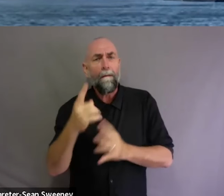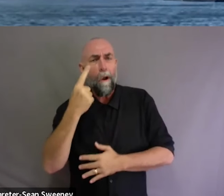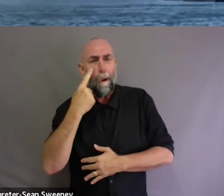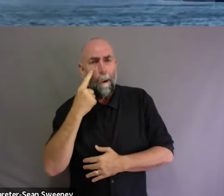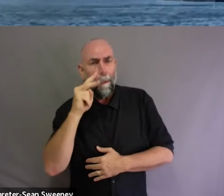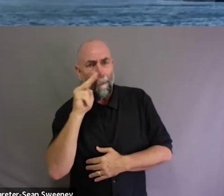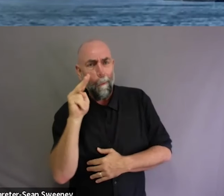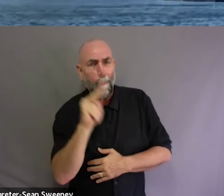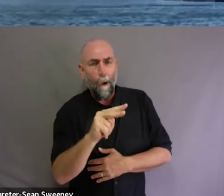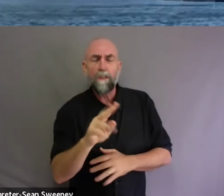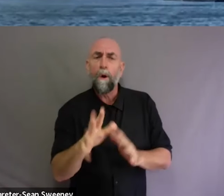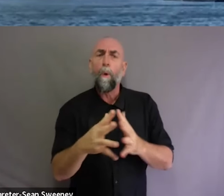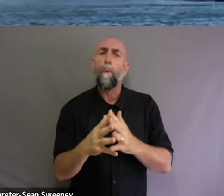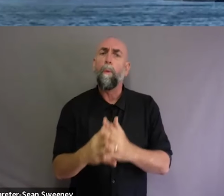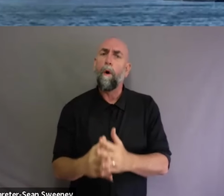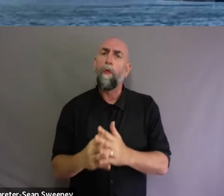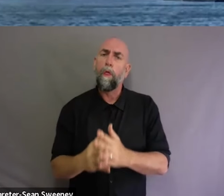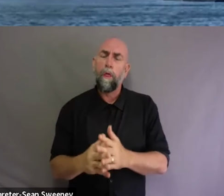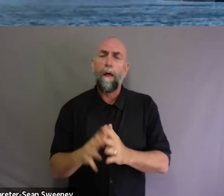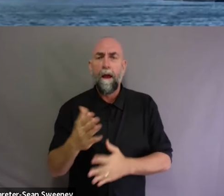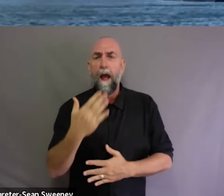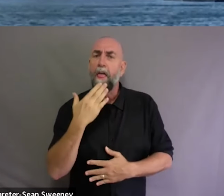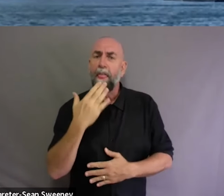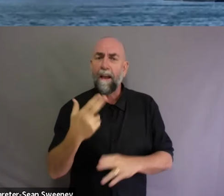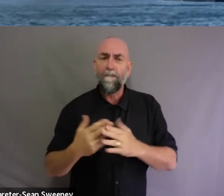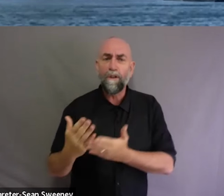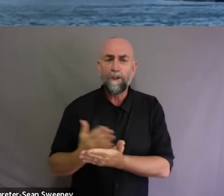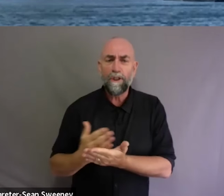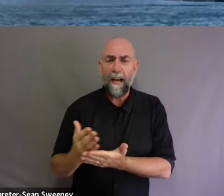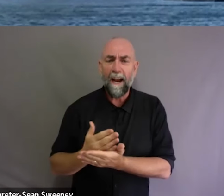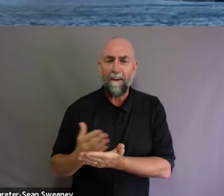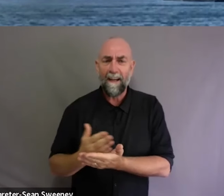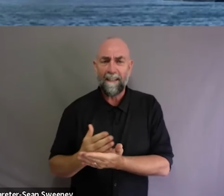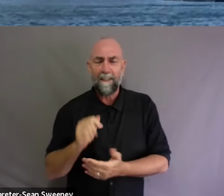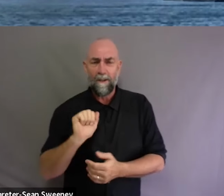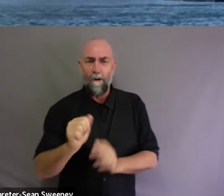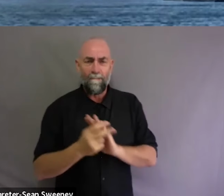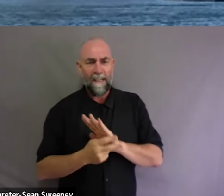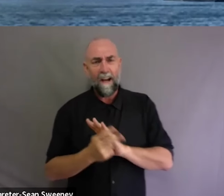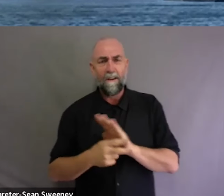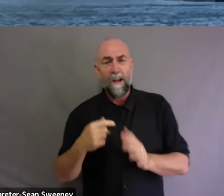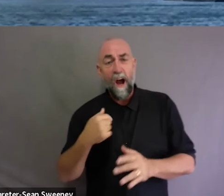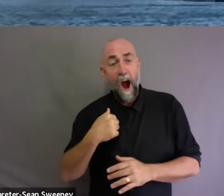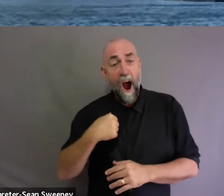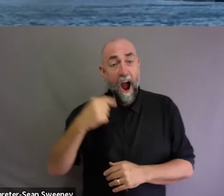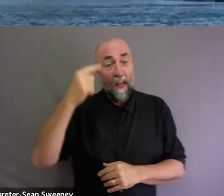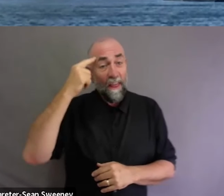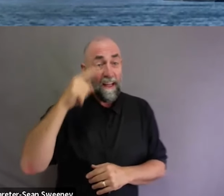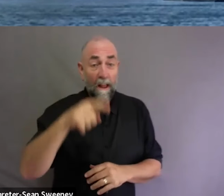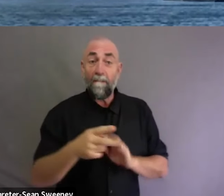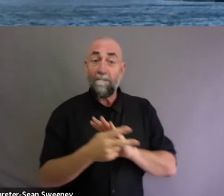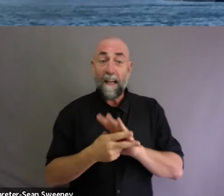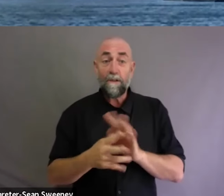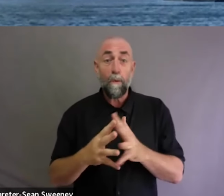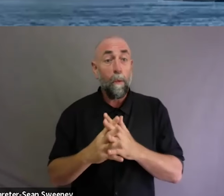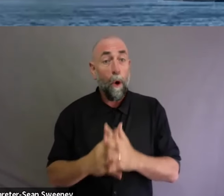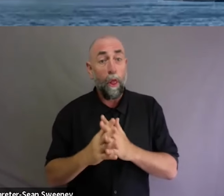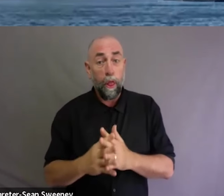very well worth it. And thanks for sharing that with us. I think those videos are going to be very useful and wonderful